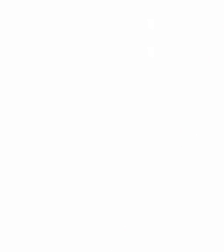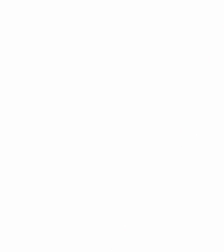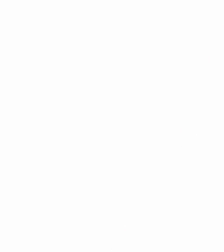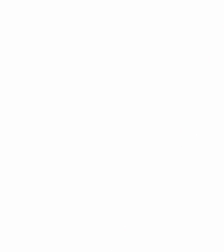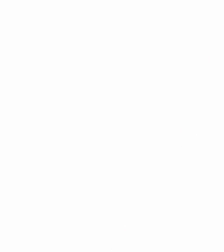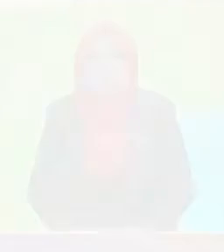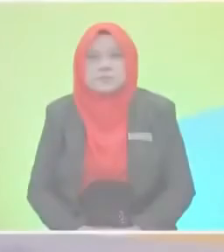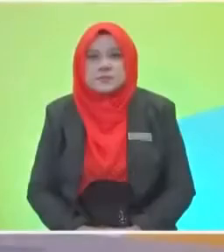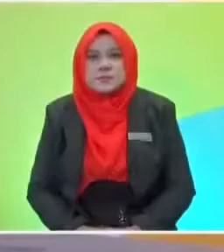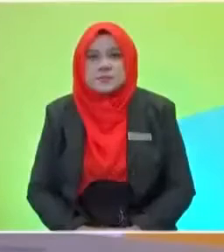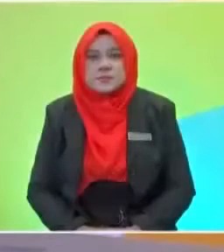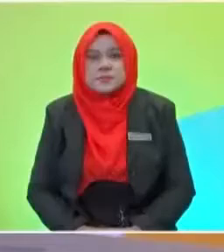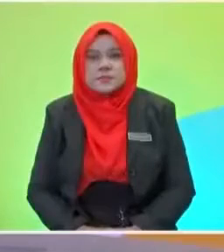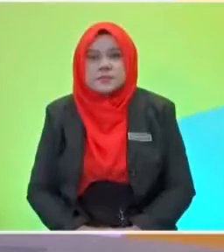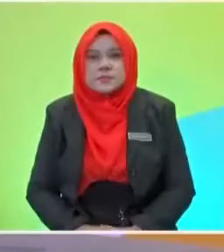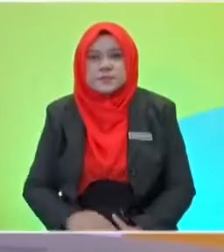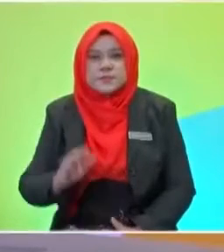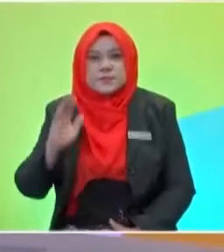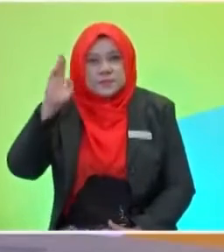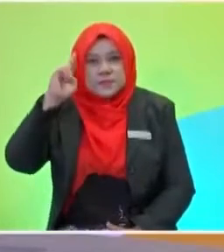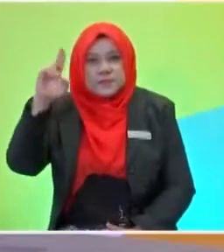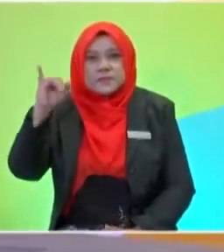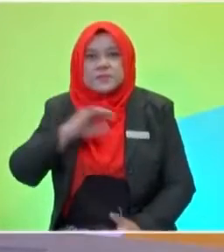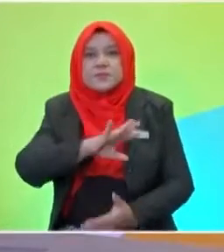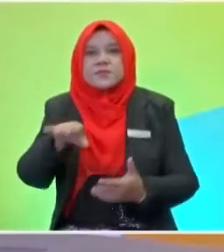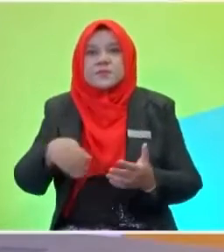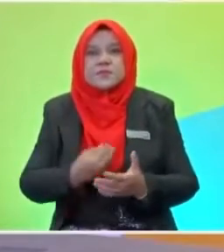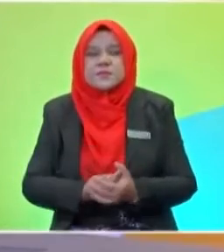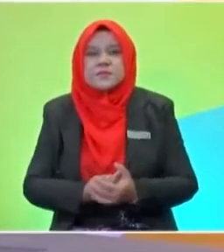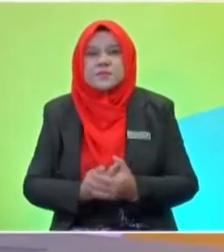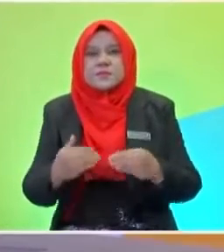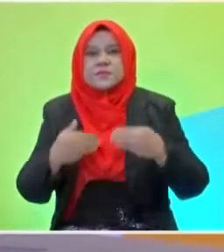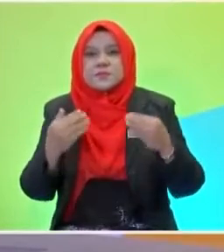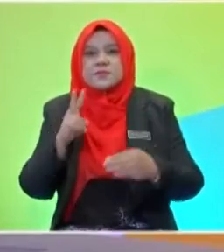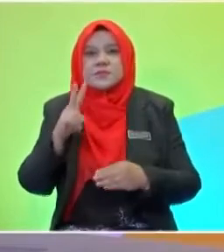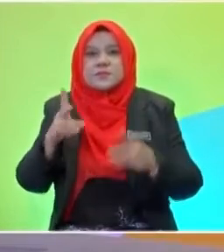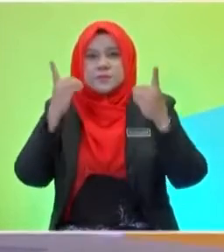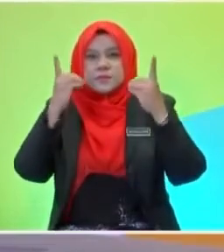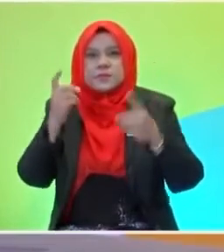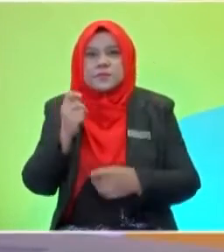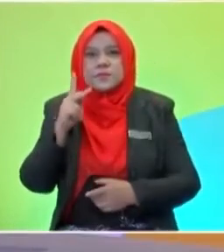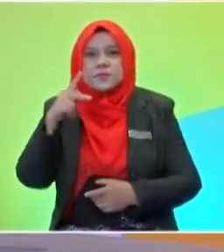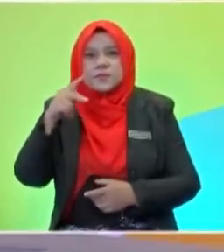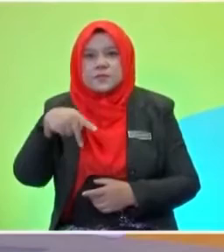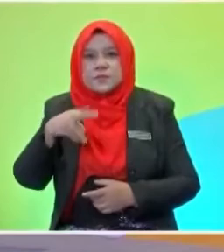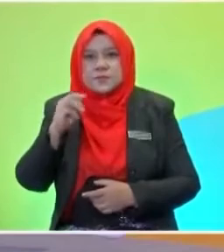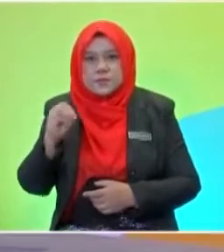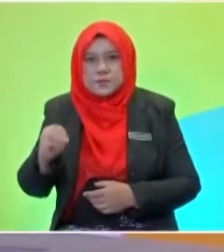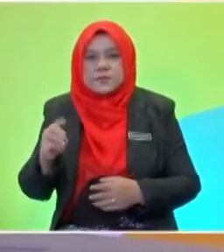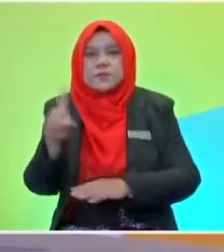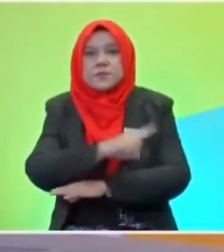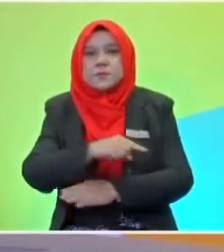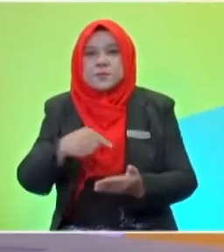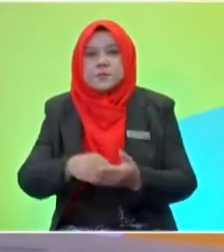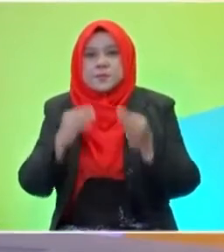KPM. Hi everyone, welcome to Slot Tahap 2 only on Didik TV KPM, and today we